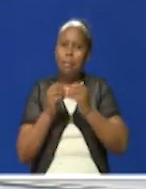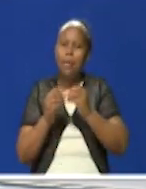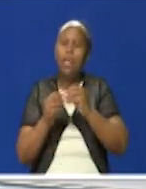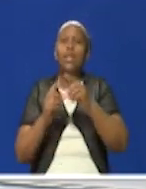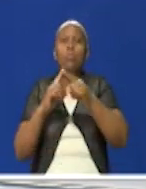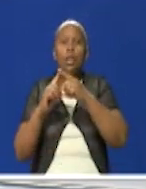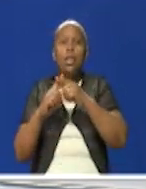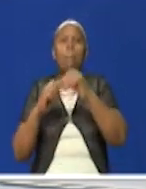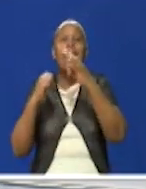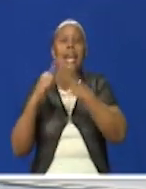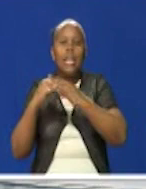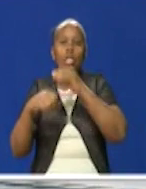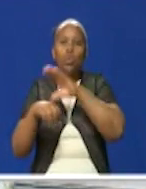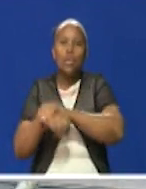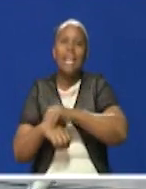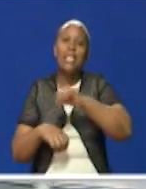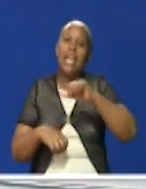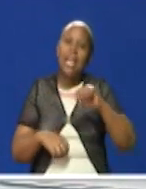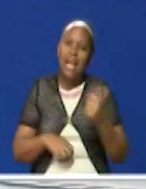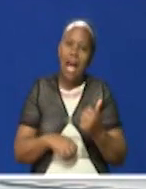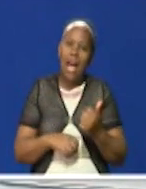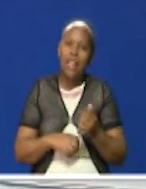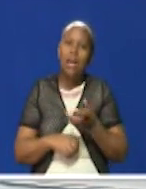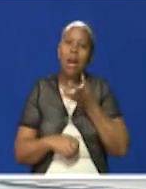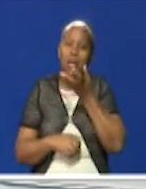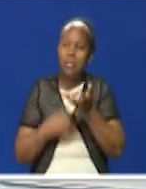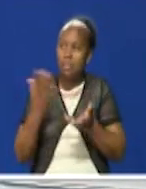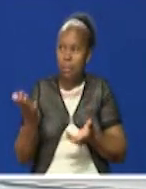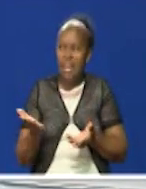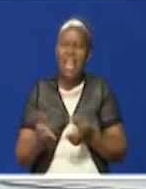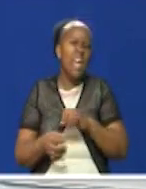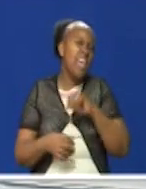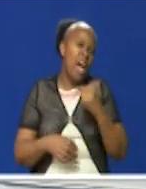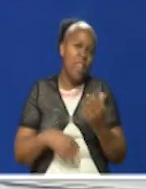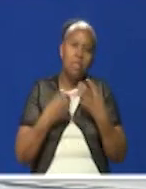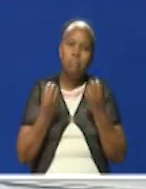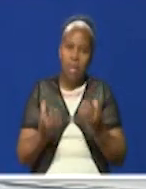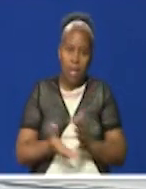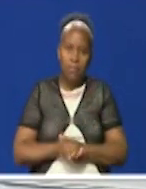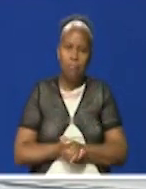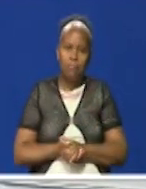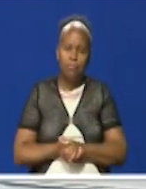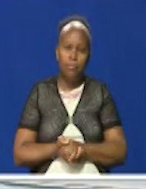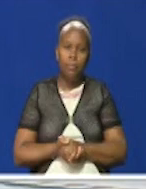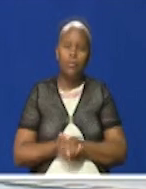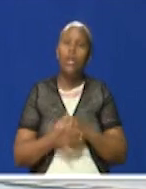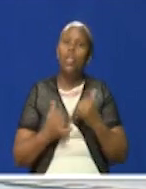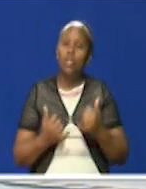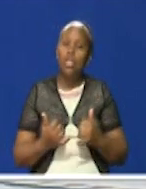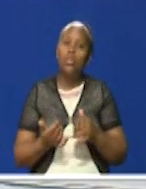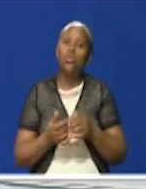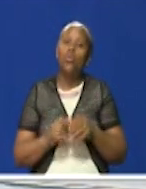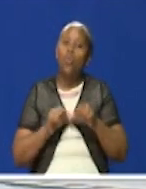8 to give us any of these results and many others. Let us look